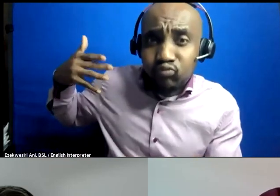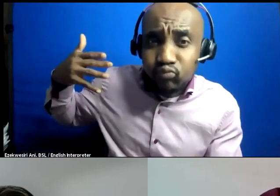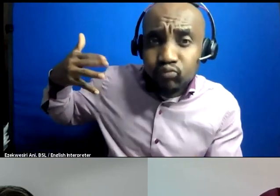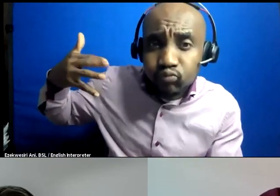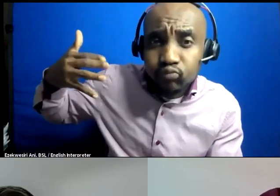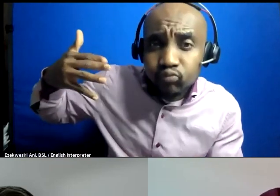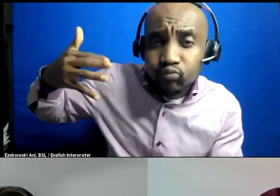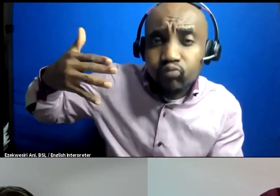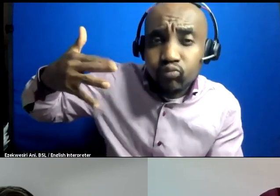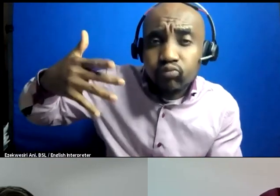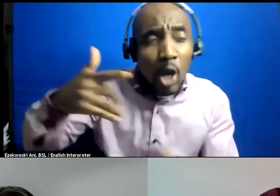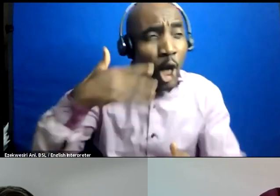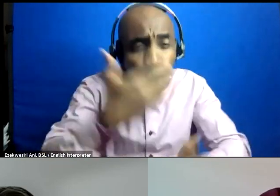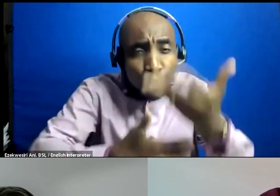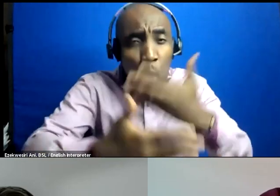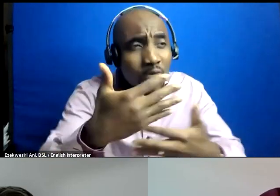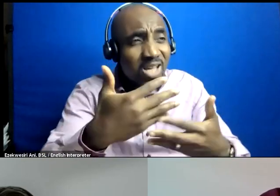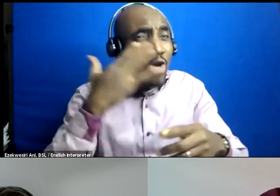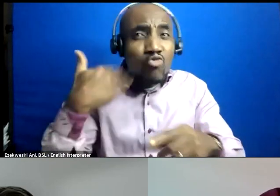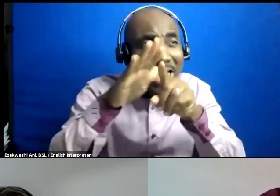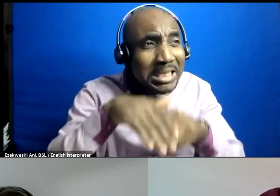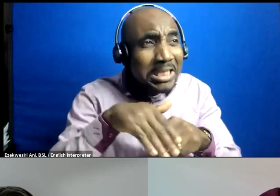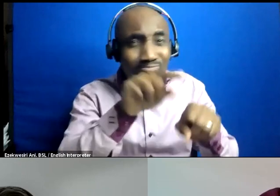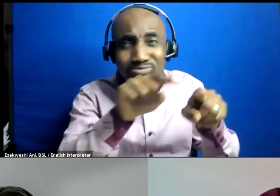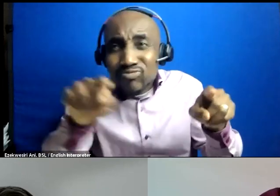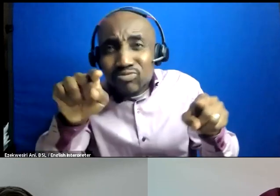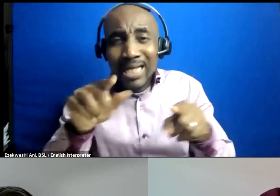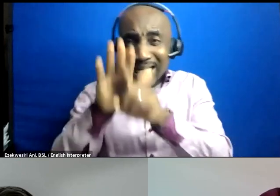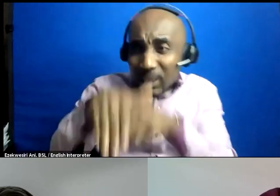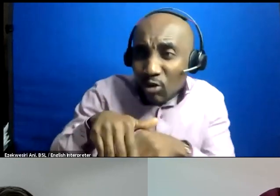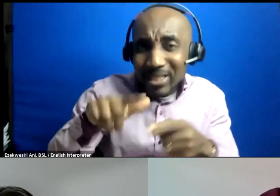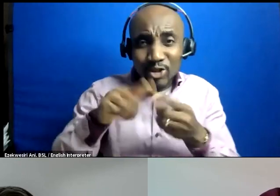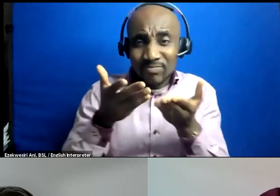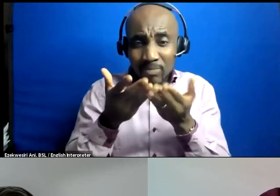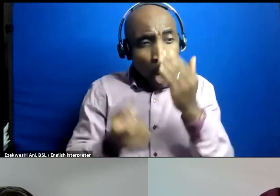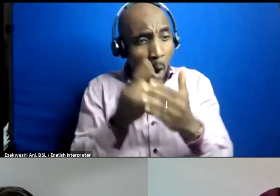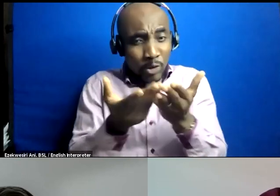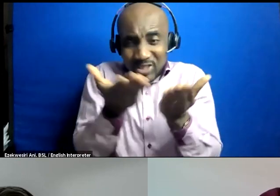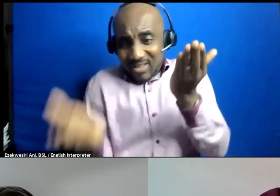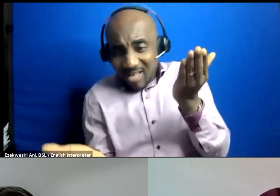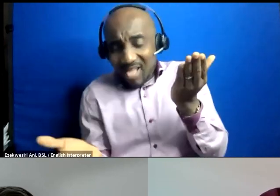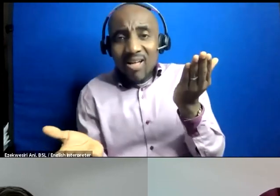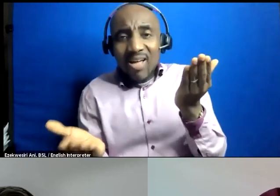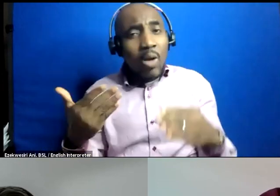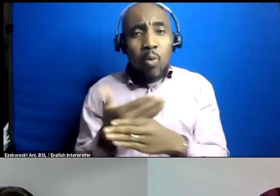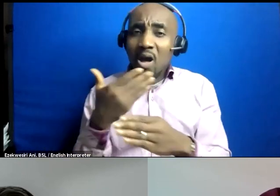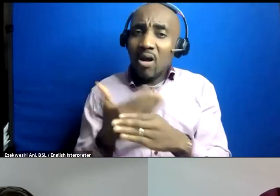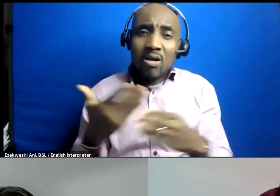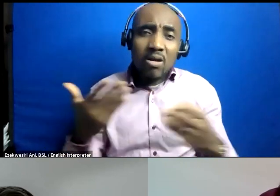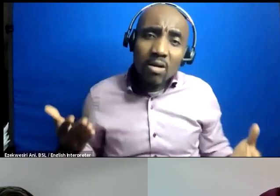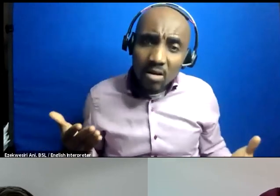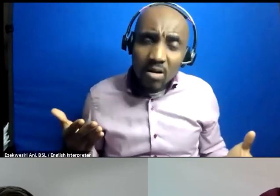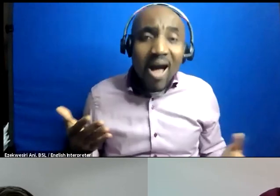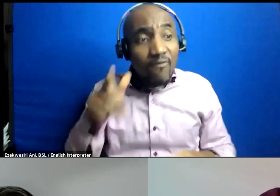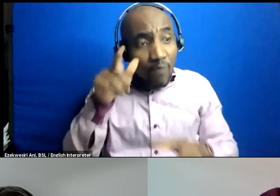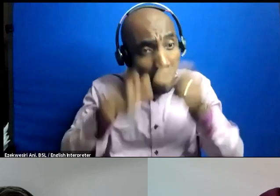racism, discriminatory practices, and inequality of opportunity in the workplace, and for those seeking help